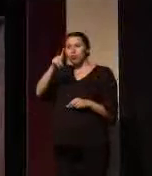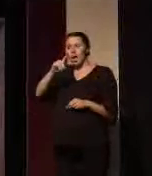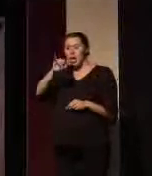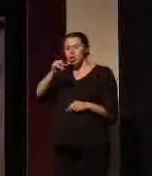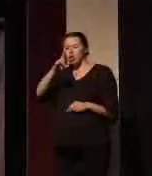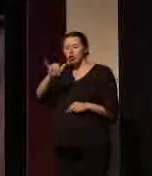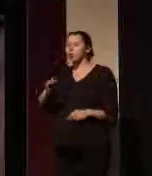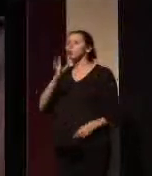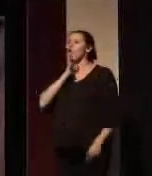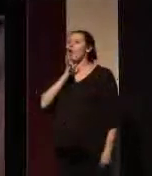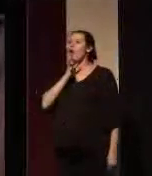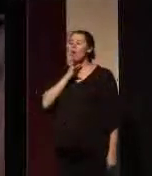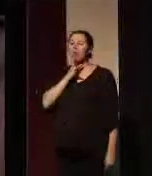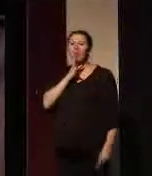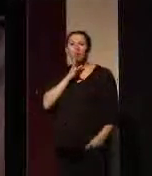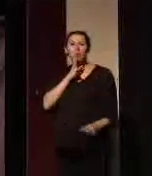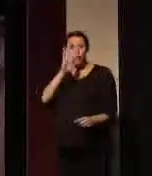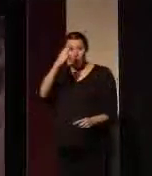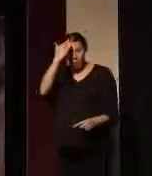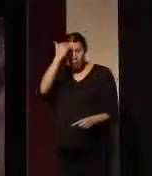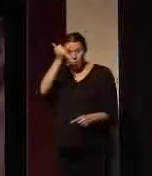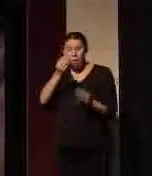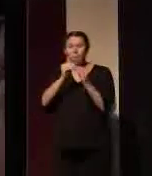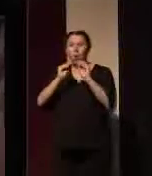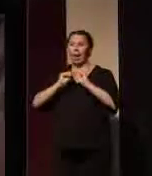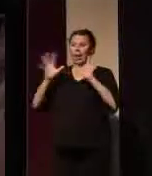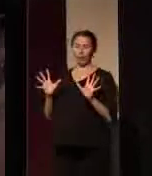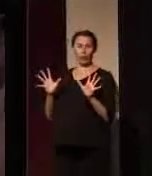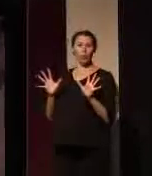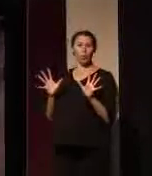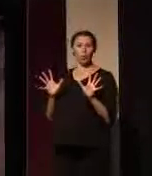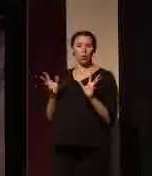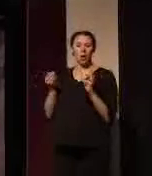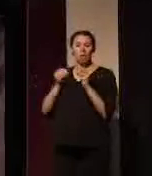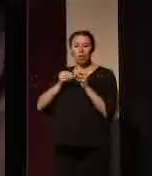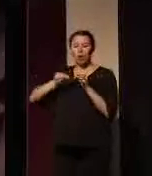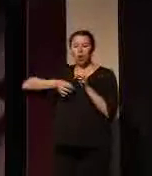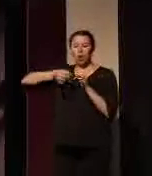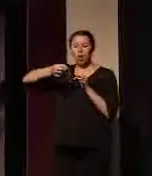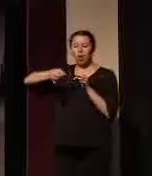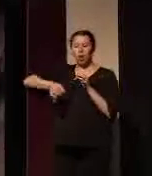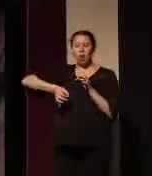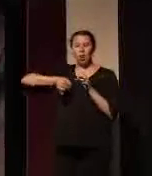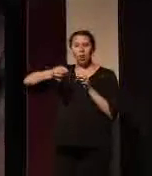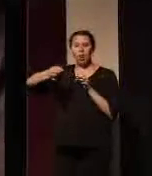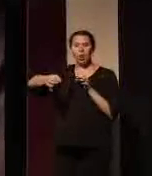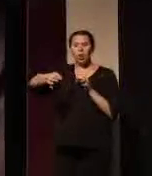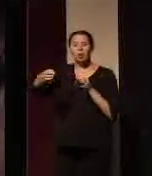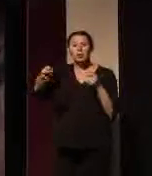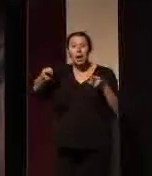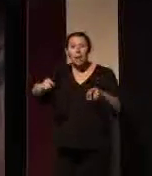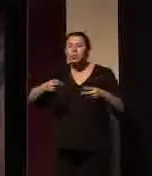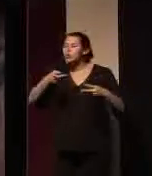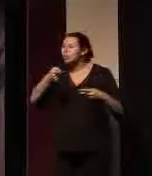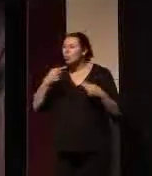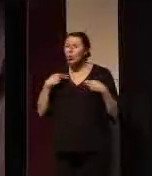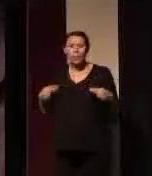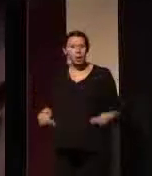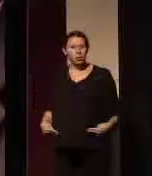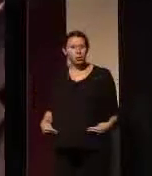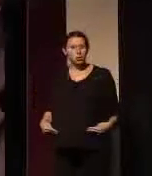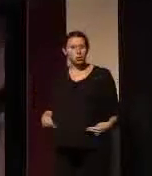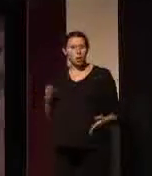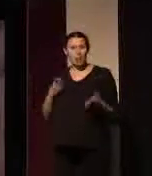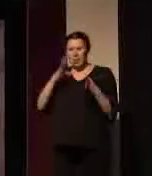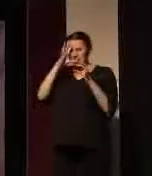the better your memory is going to be. And the more time that goes on, we're all human, maybe you just decide,